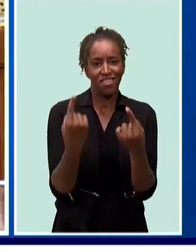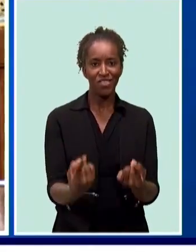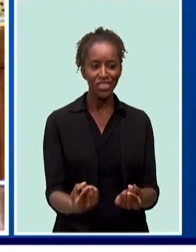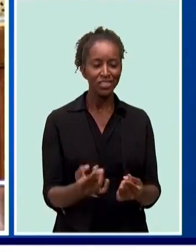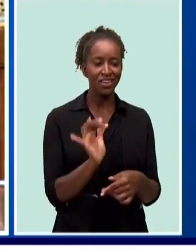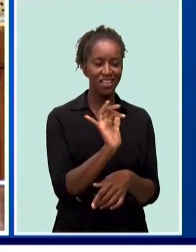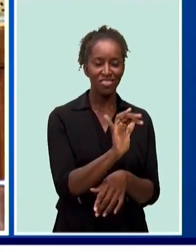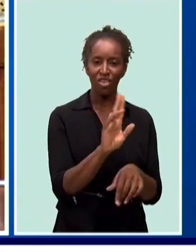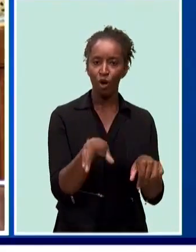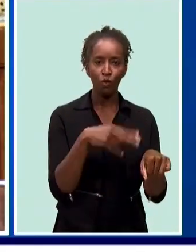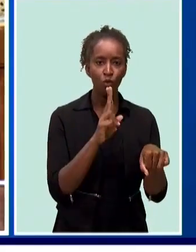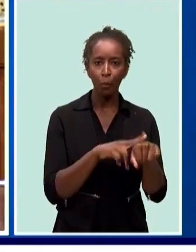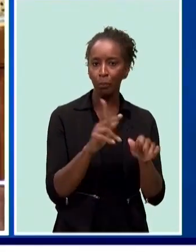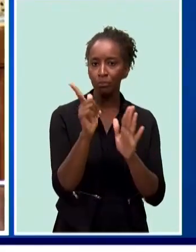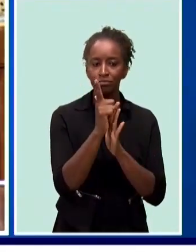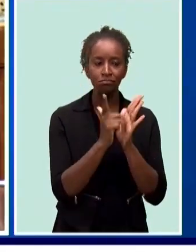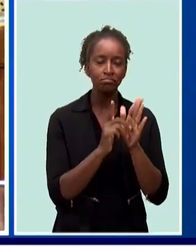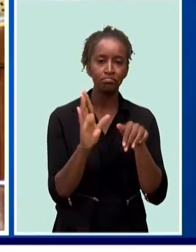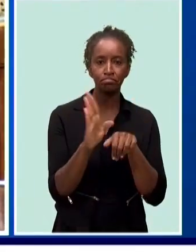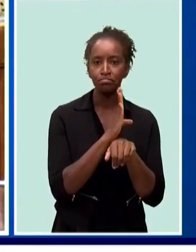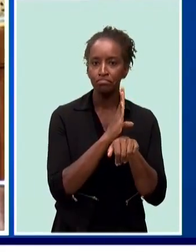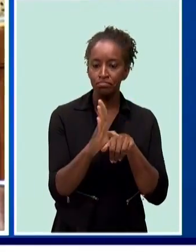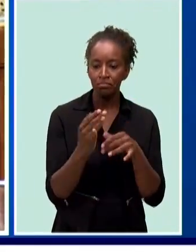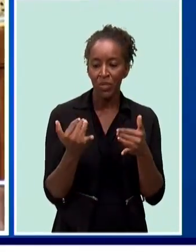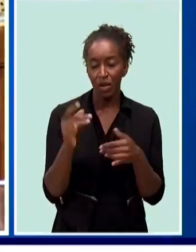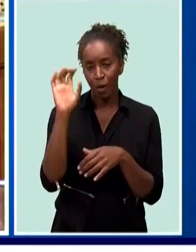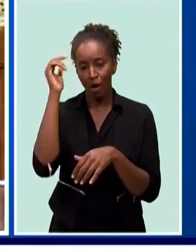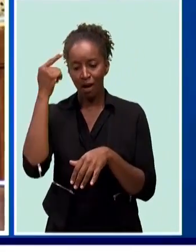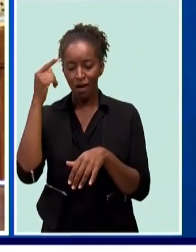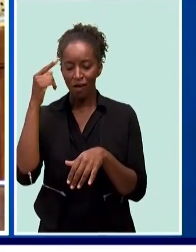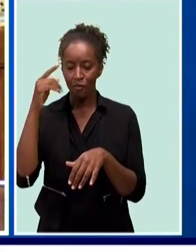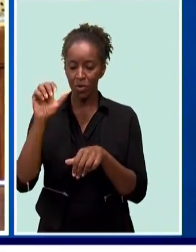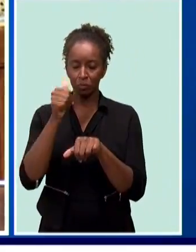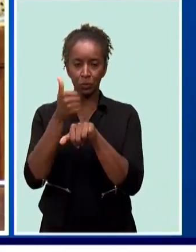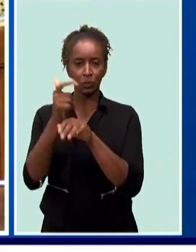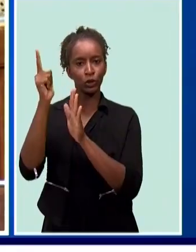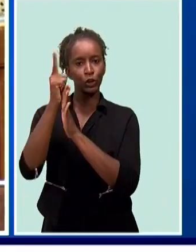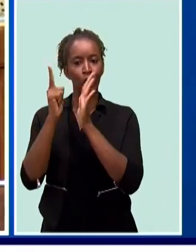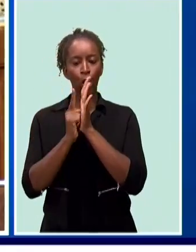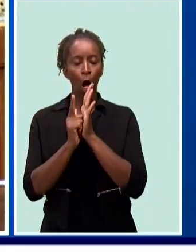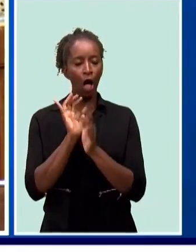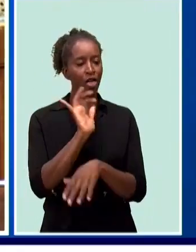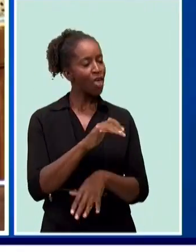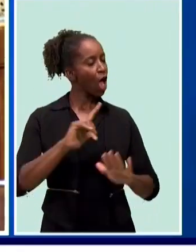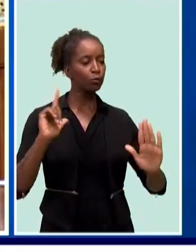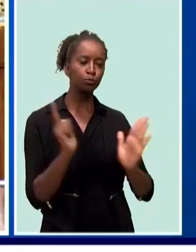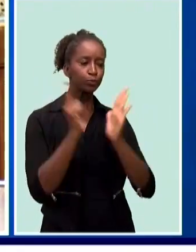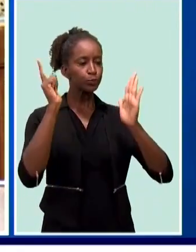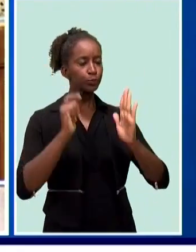you made it, all of a sudden you make it illegal, and made it illegal suddenly. So people are going to be telling you,